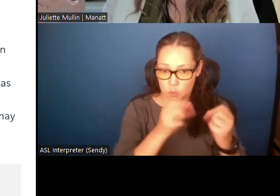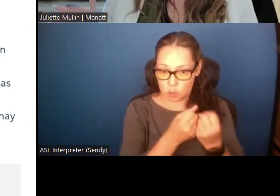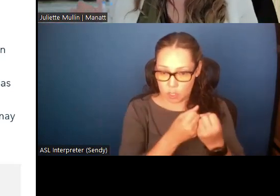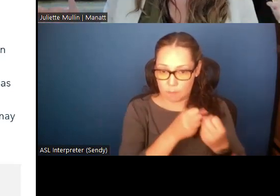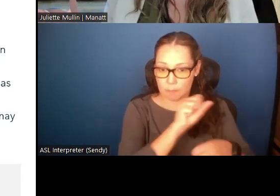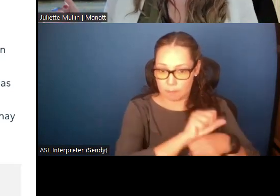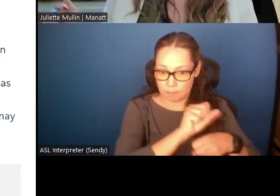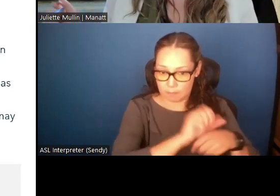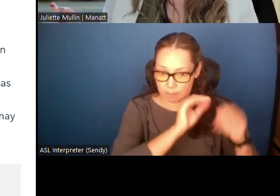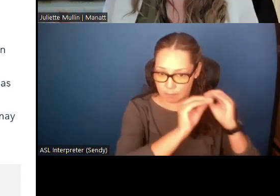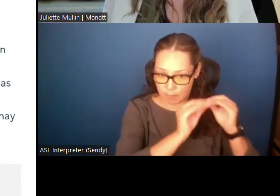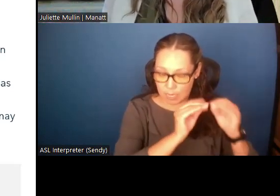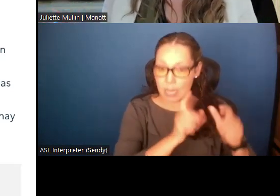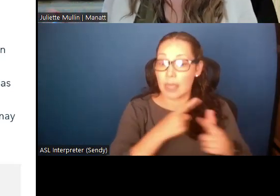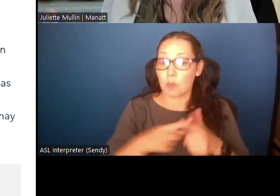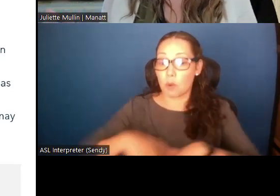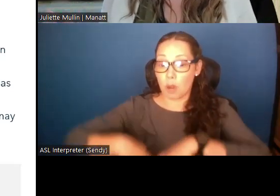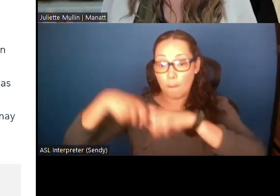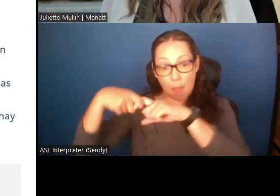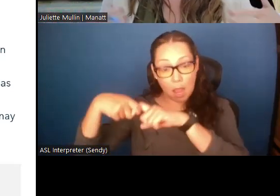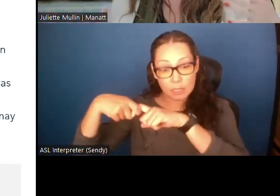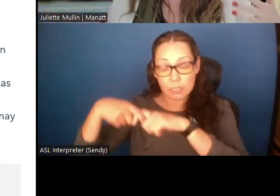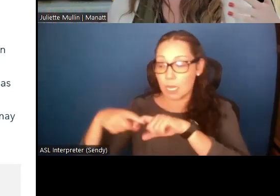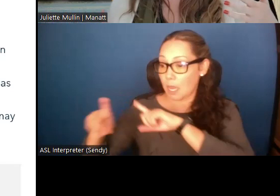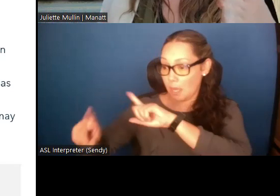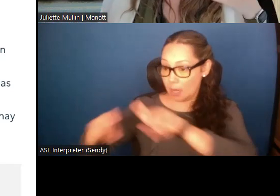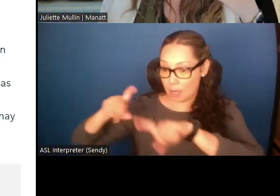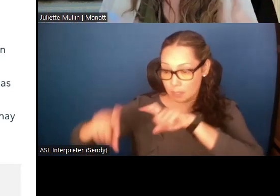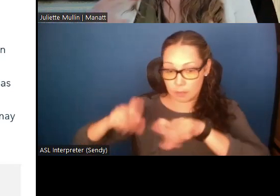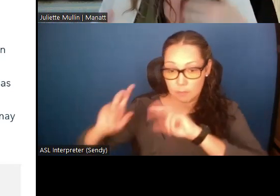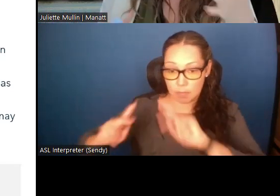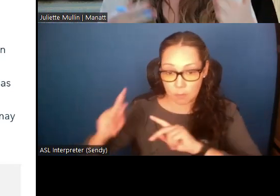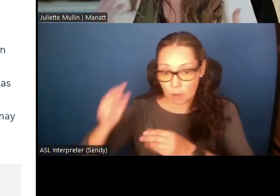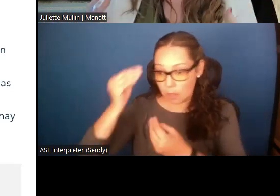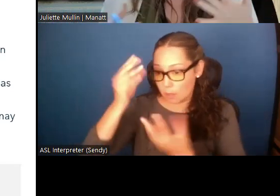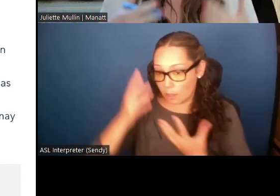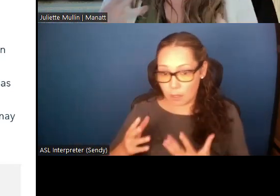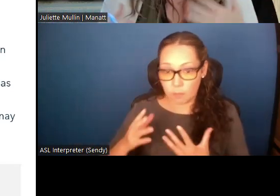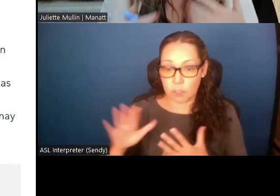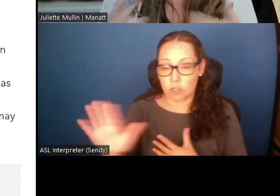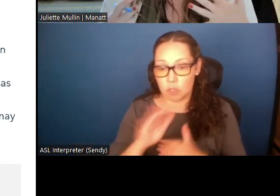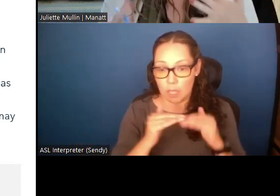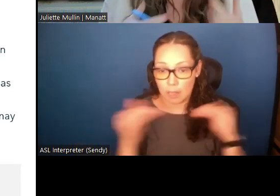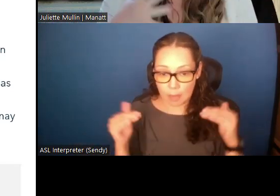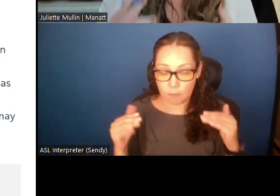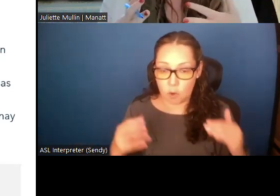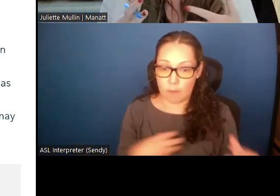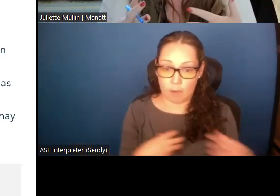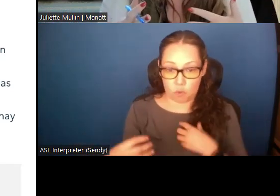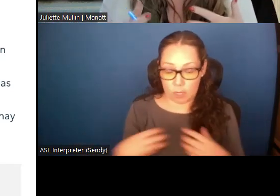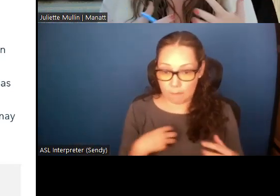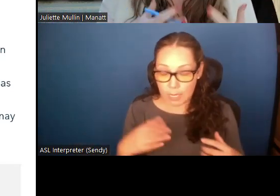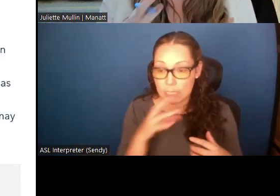and we're going to ask people to kind of tell us their level of agreement with being able to kind of move forward with this